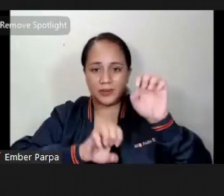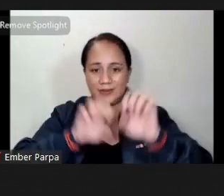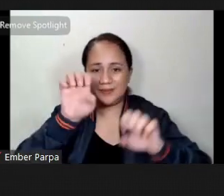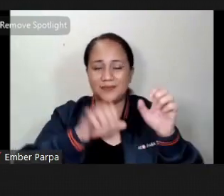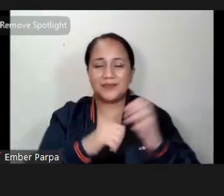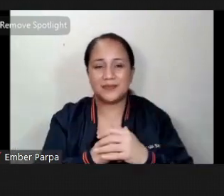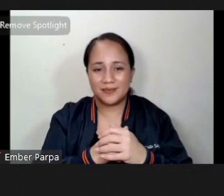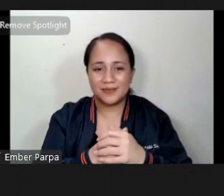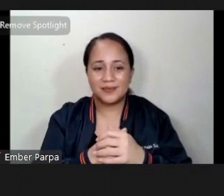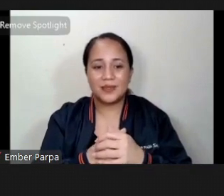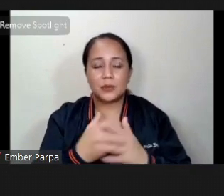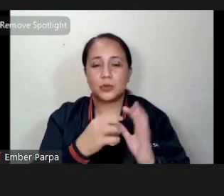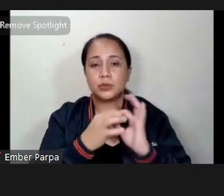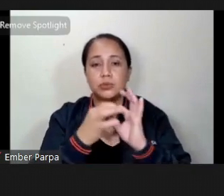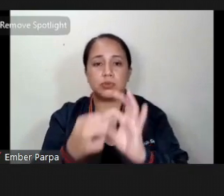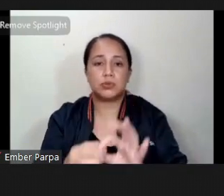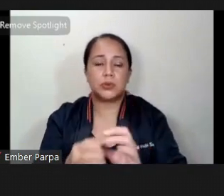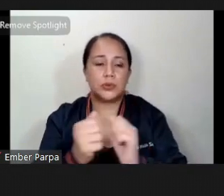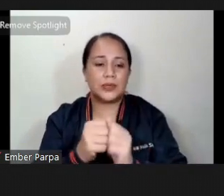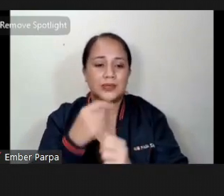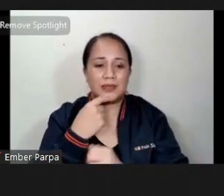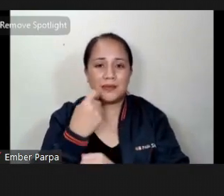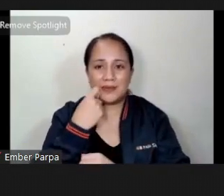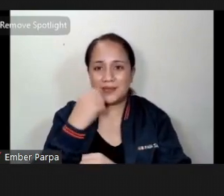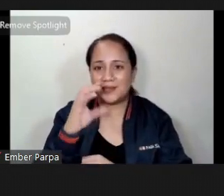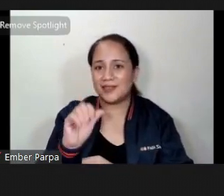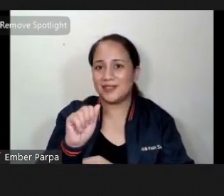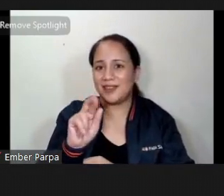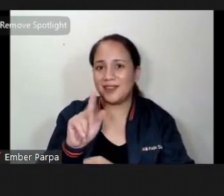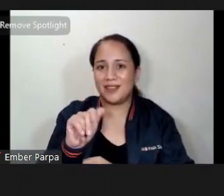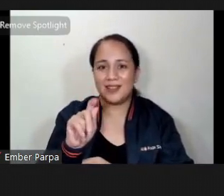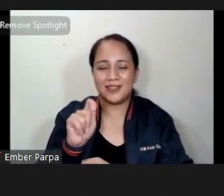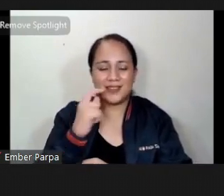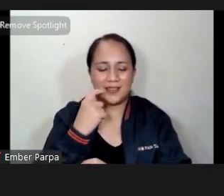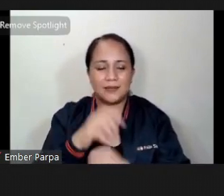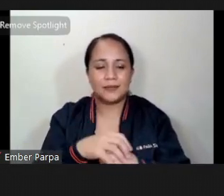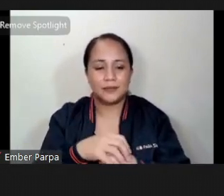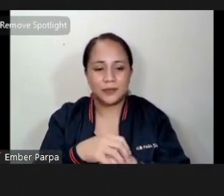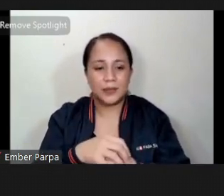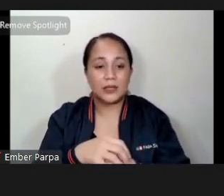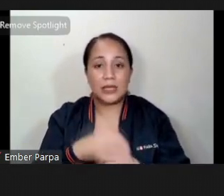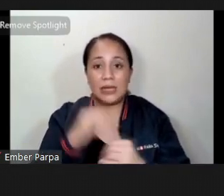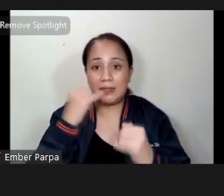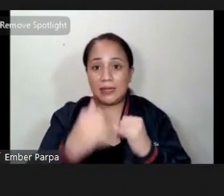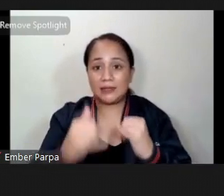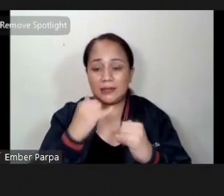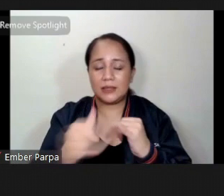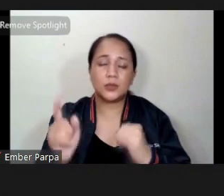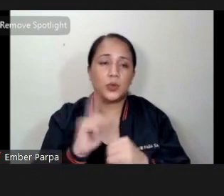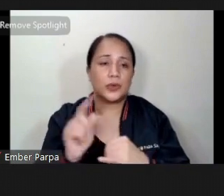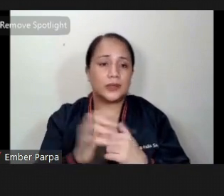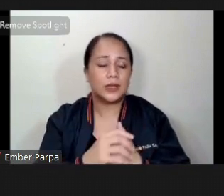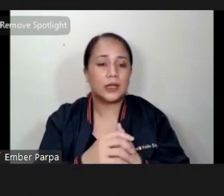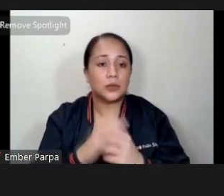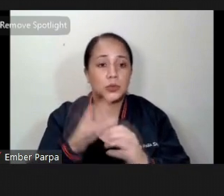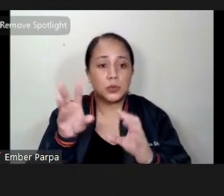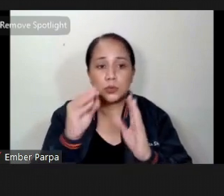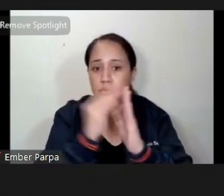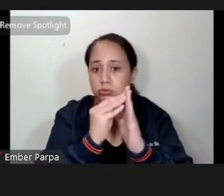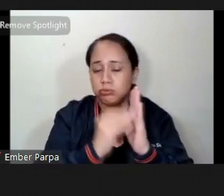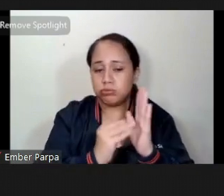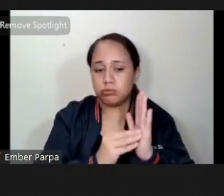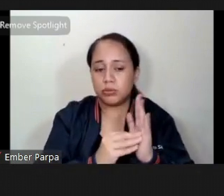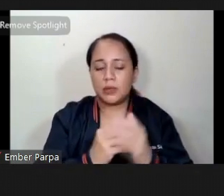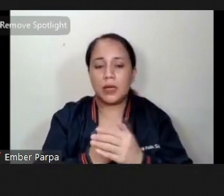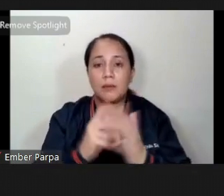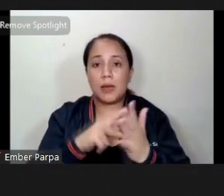evaluation, which is connected po sa sinabi ni Ate Scarlett. So dito po sa huling component na ito ay nakapaloob po dito ang